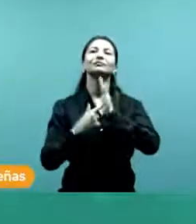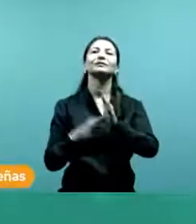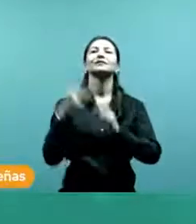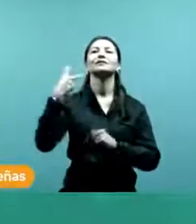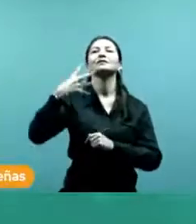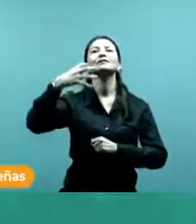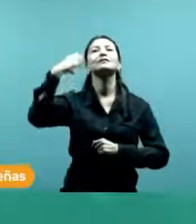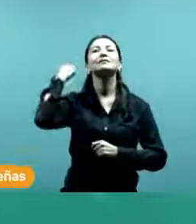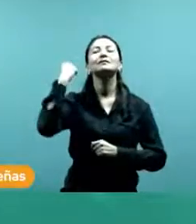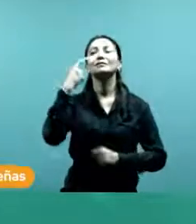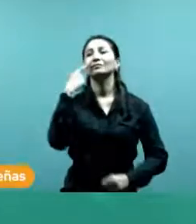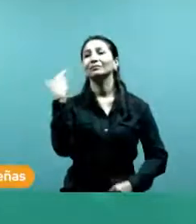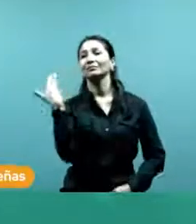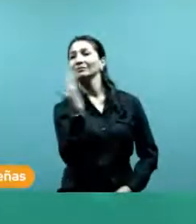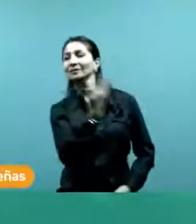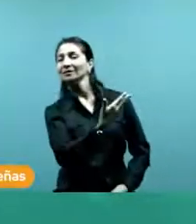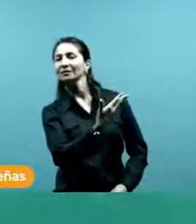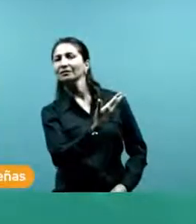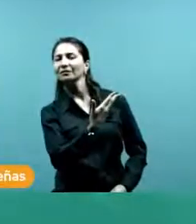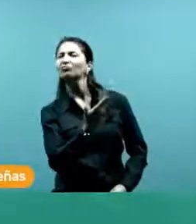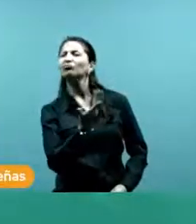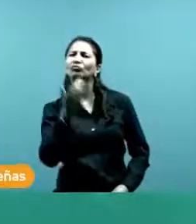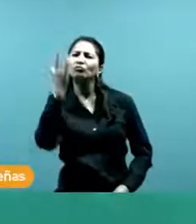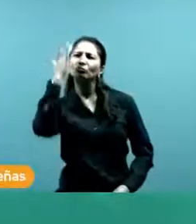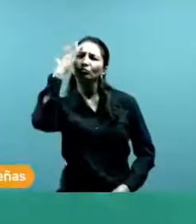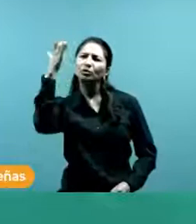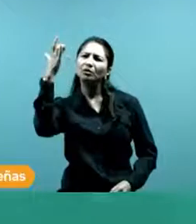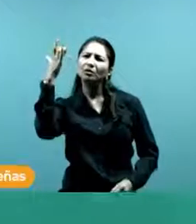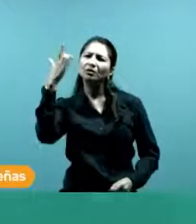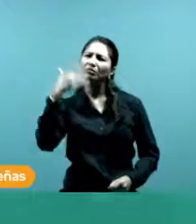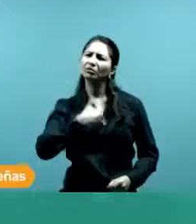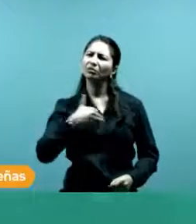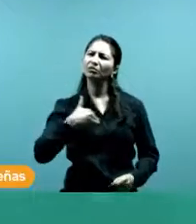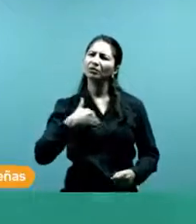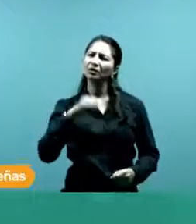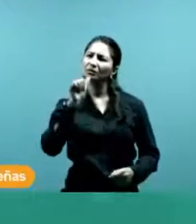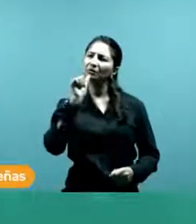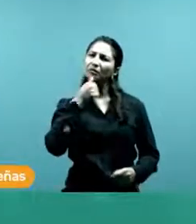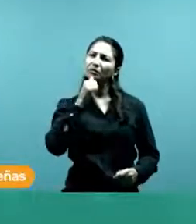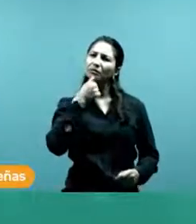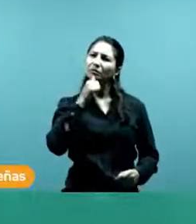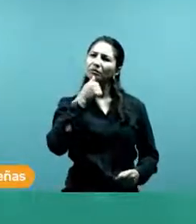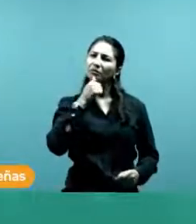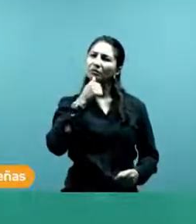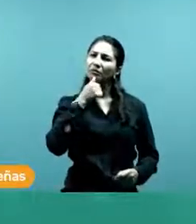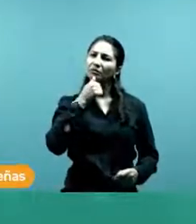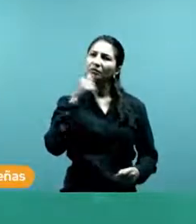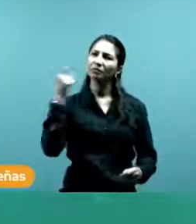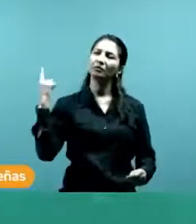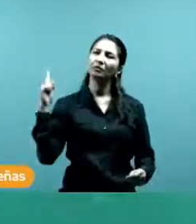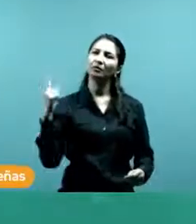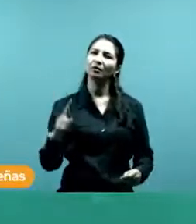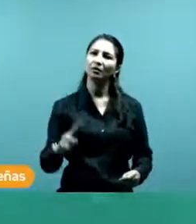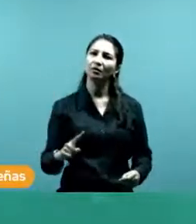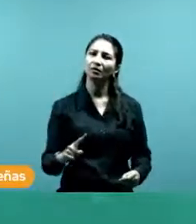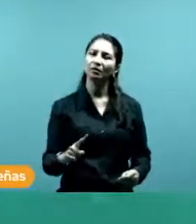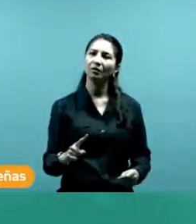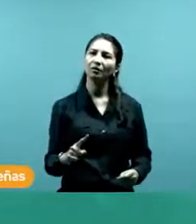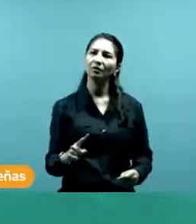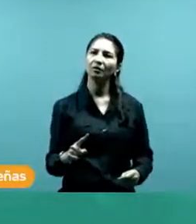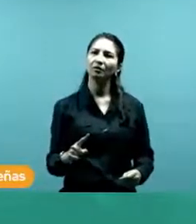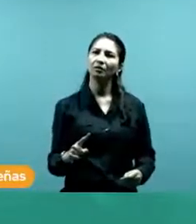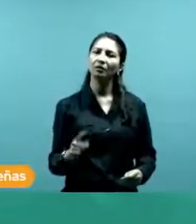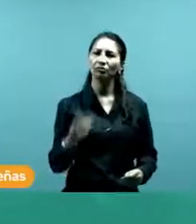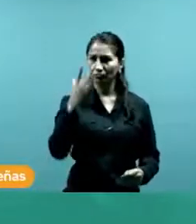possible, why it happened, this is the question we ask about those people. We ask about the motivations and